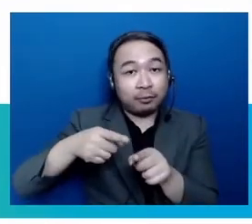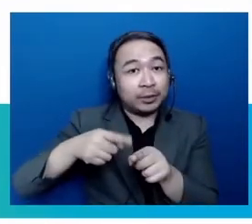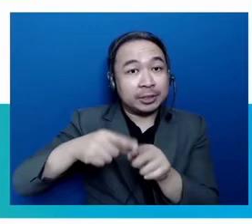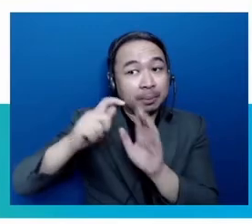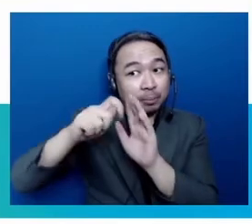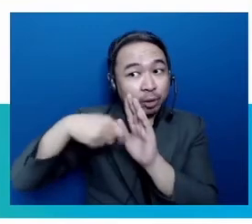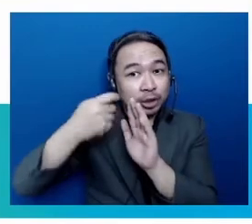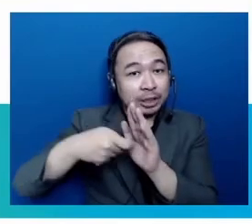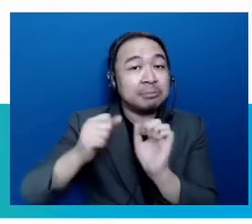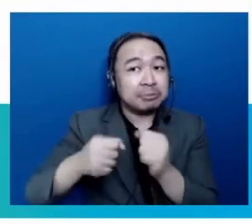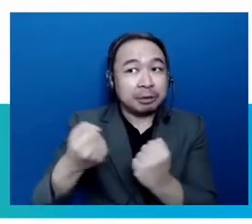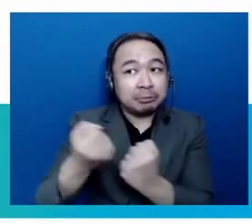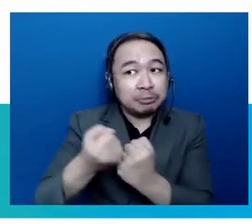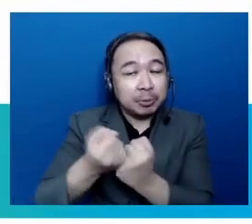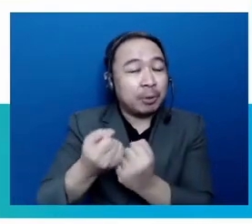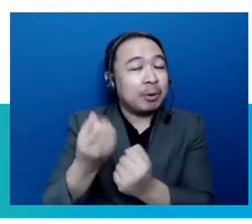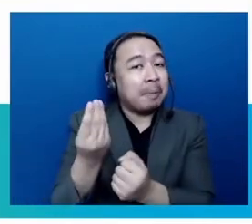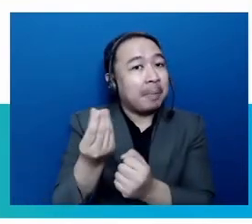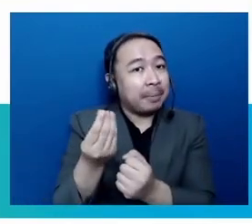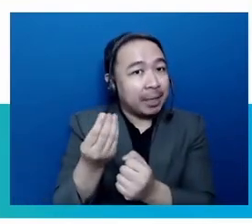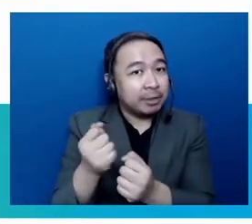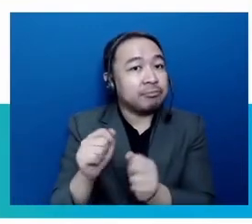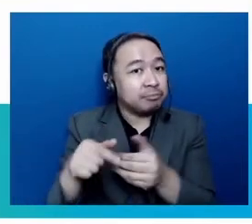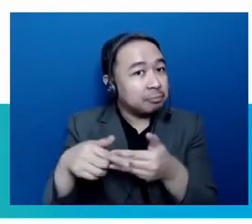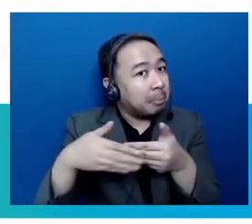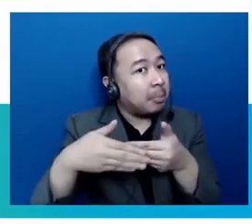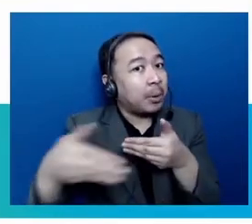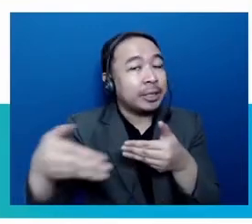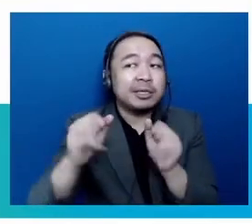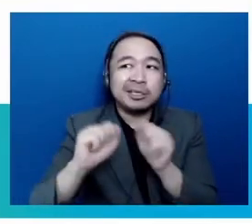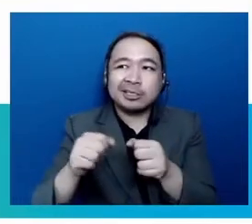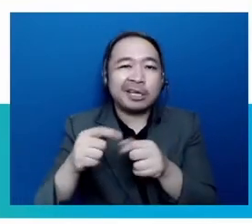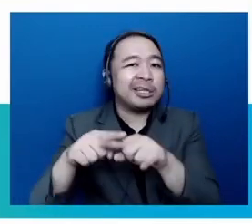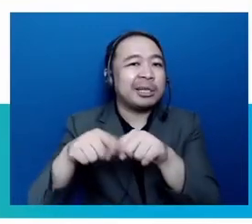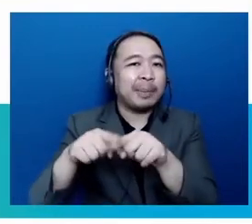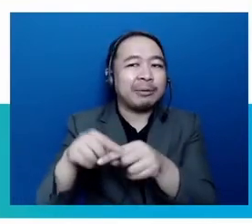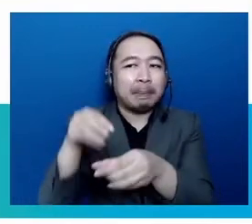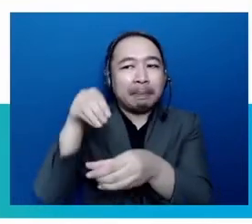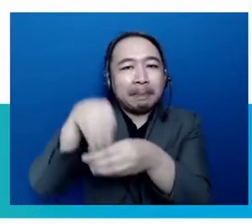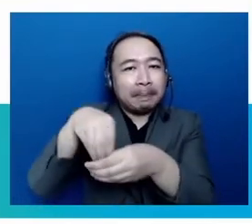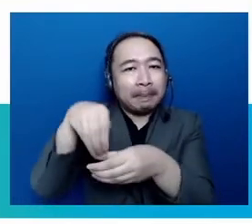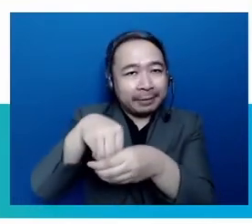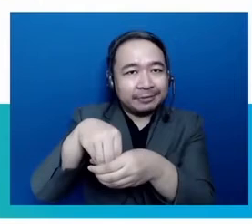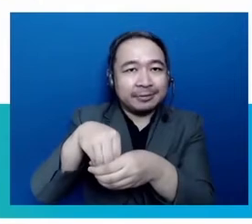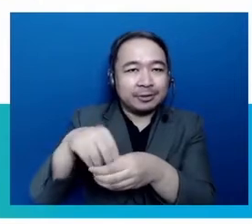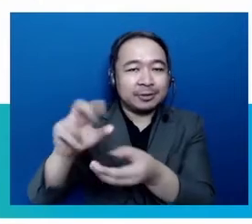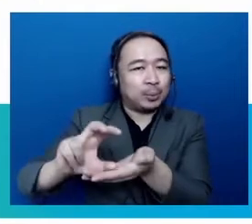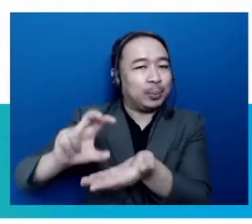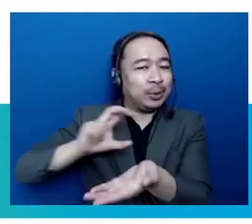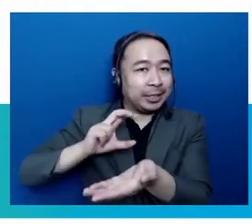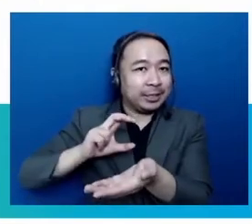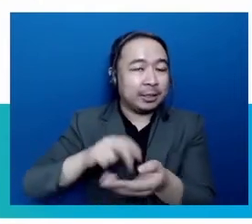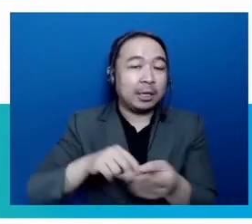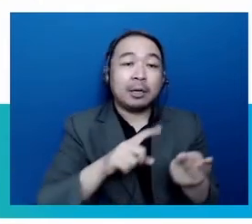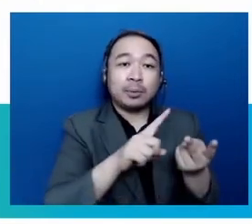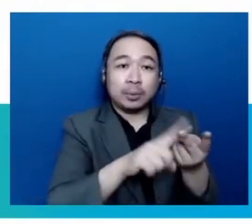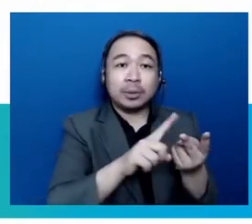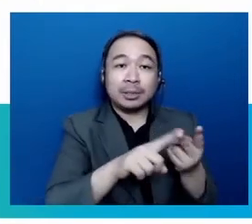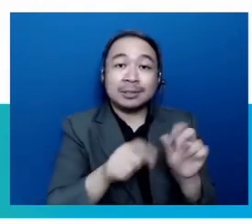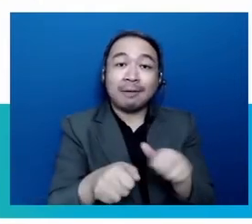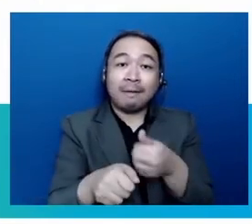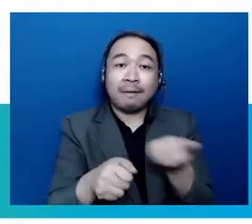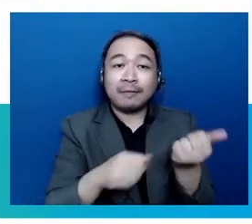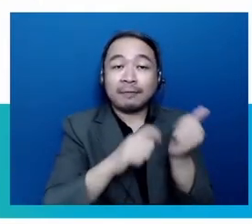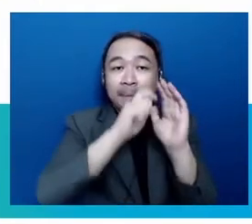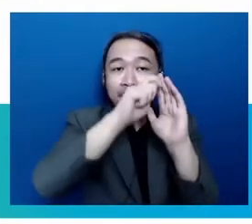be banked or made bankable quite easily and will be picked up by the financial sector. Then there are the other projects